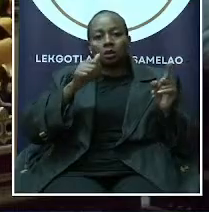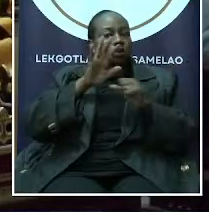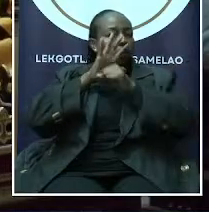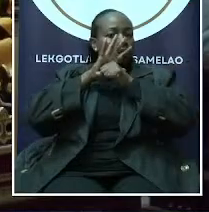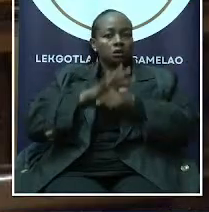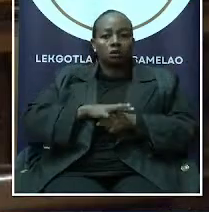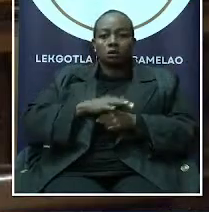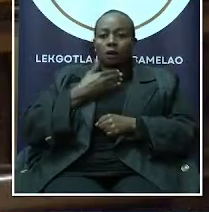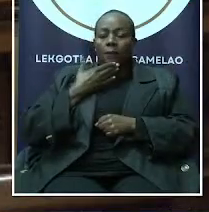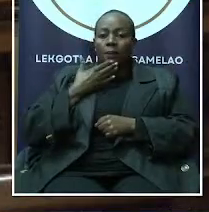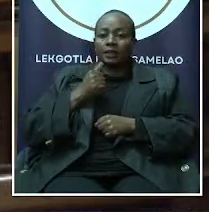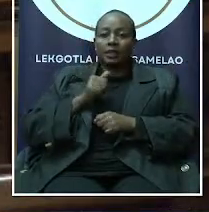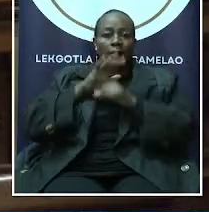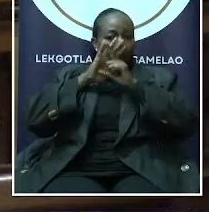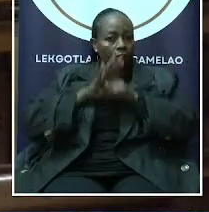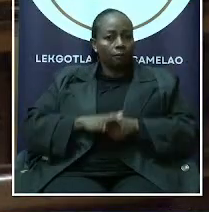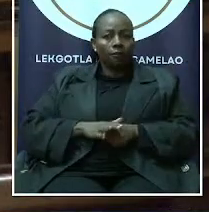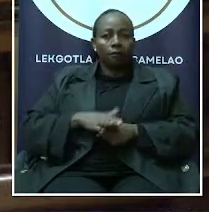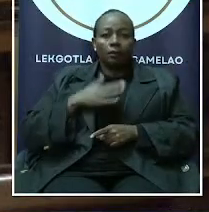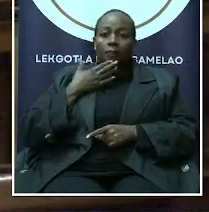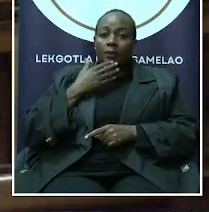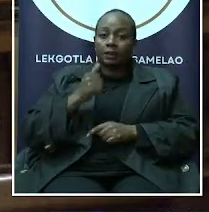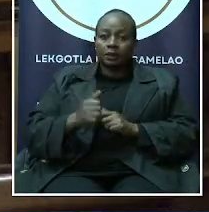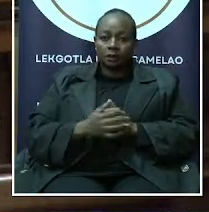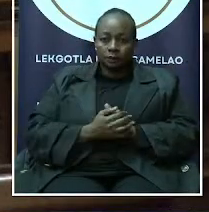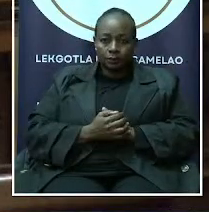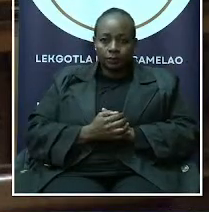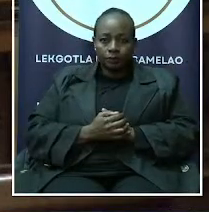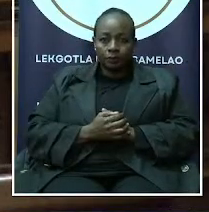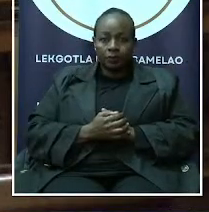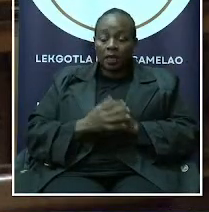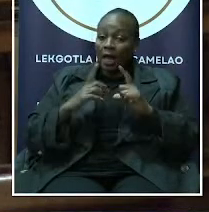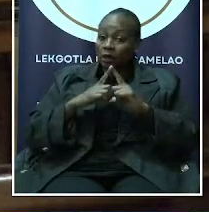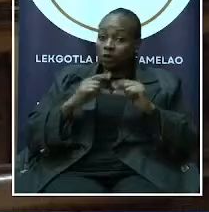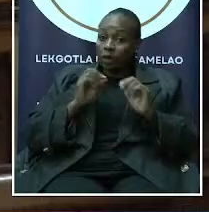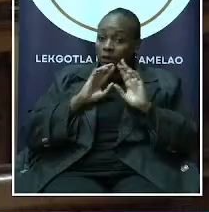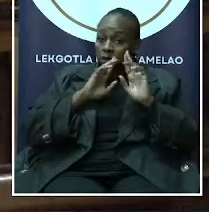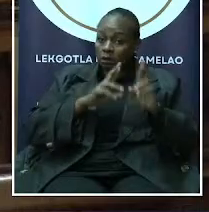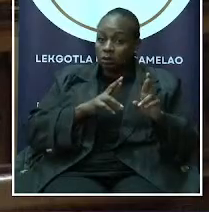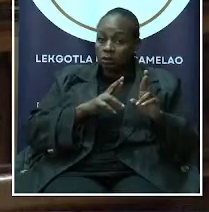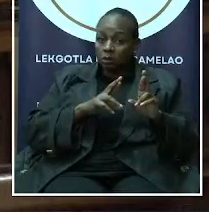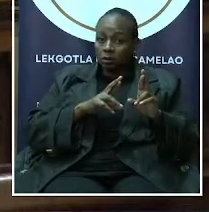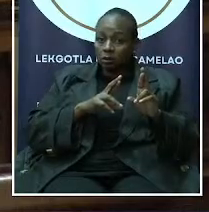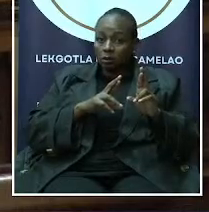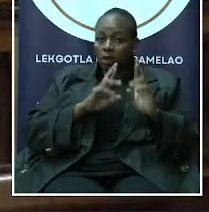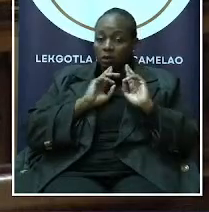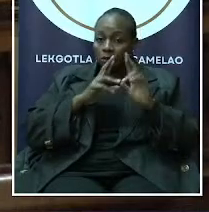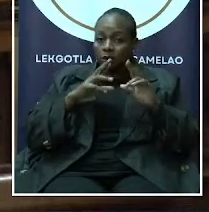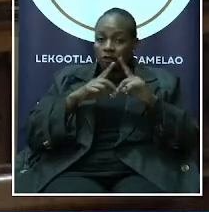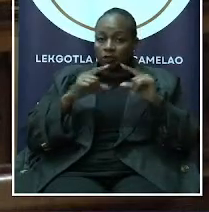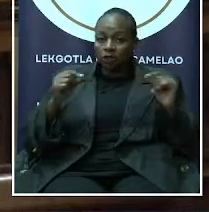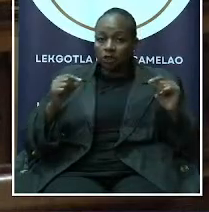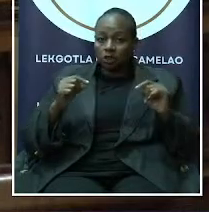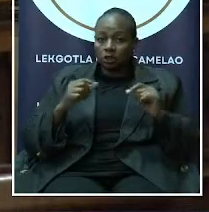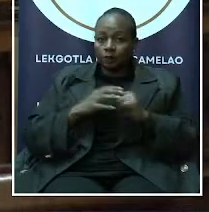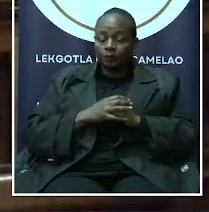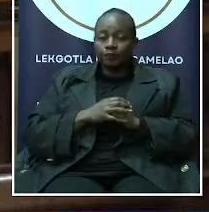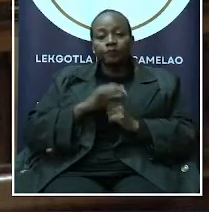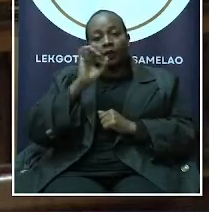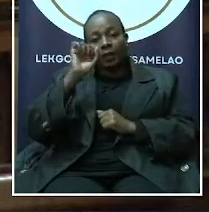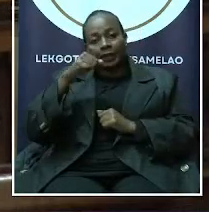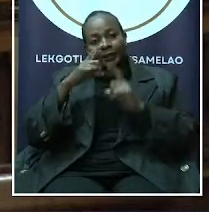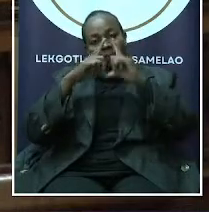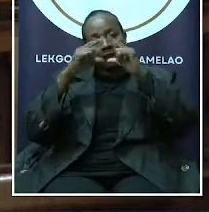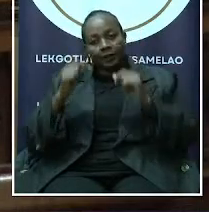suppress me. I am suppressing you. Okay. Are you done answering, Honourable Manti? Yes, I think I'm